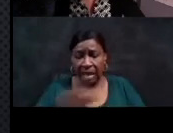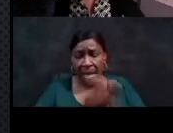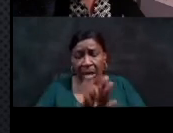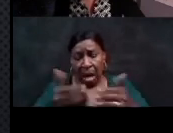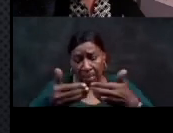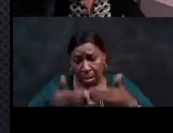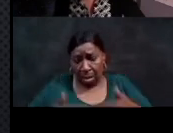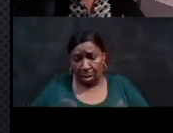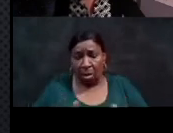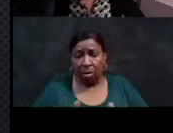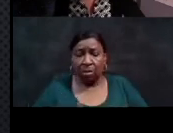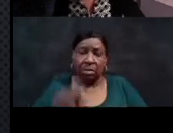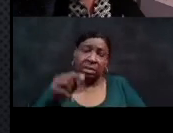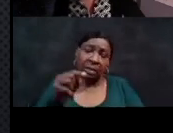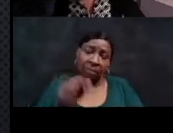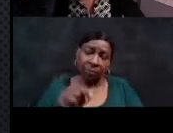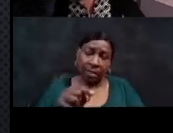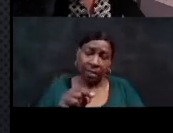this